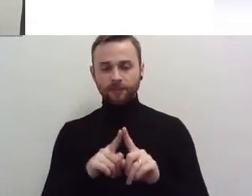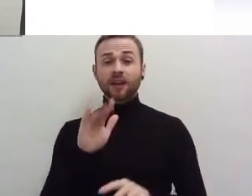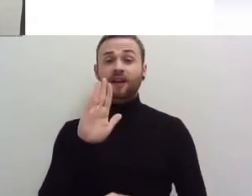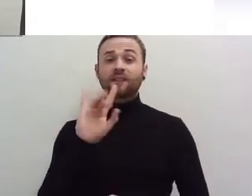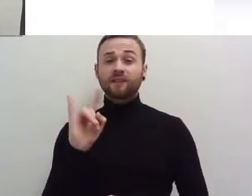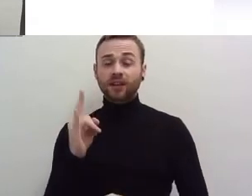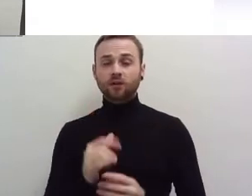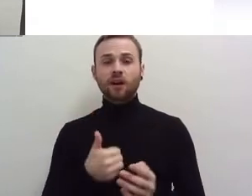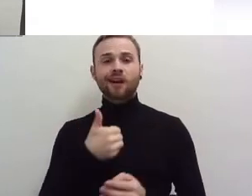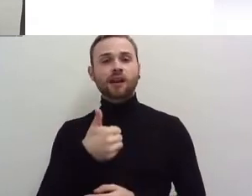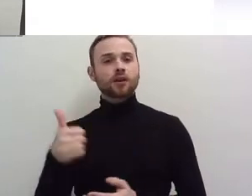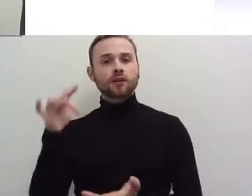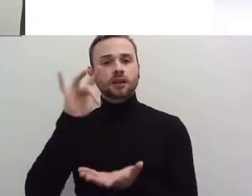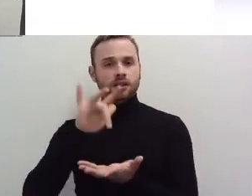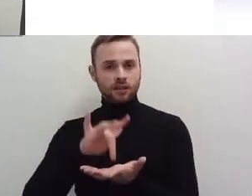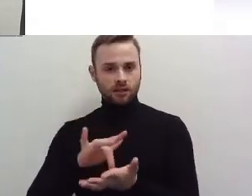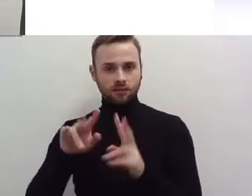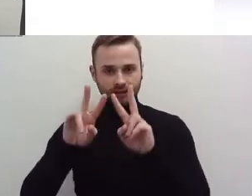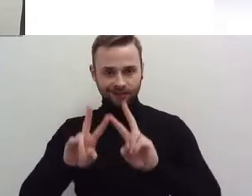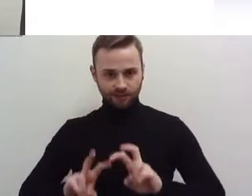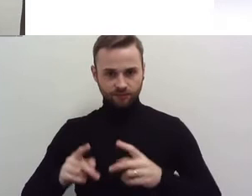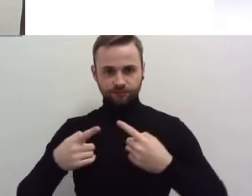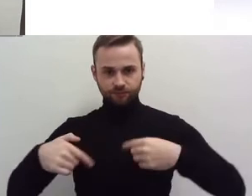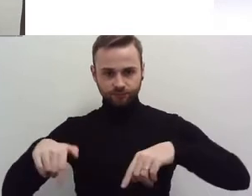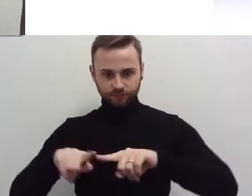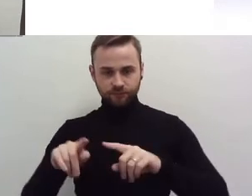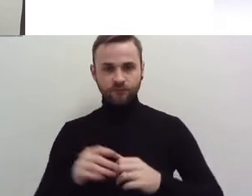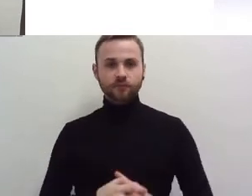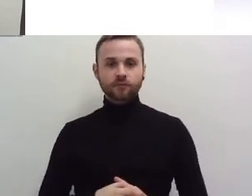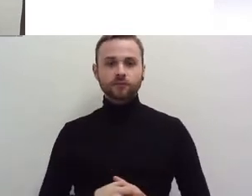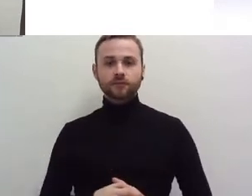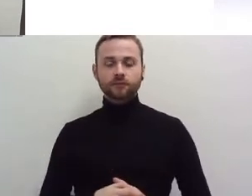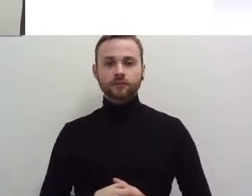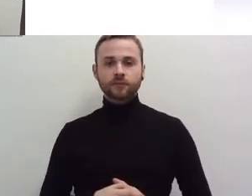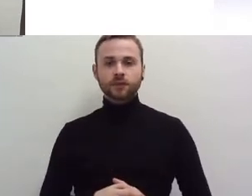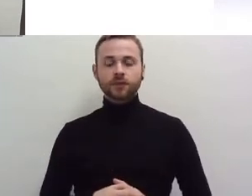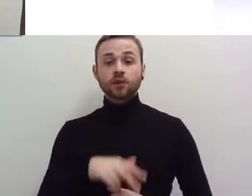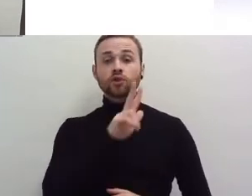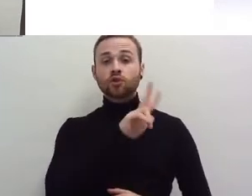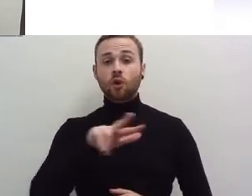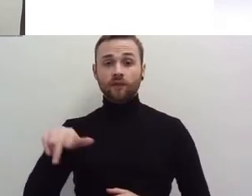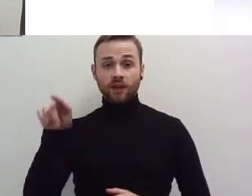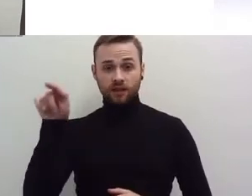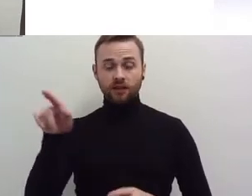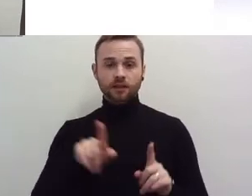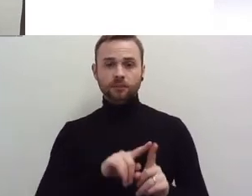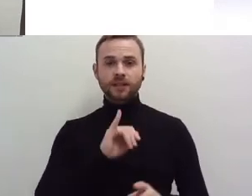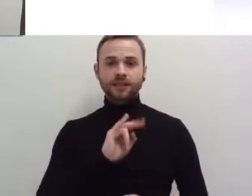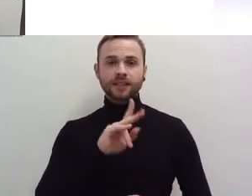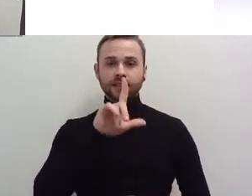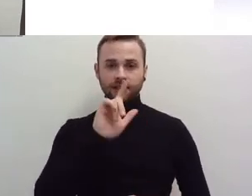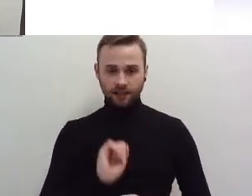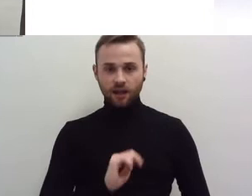Monica Martinussen and Mario Kurki. And the results, in general, they showed that of